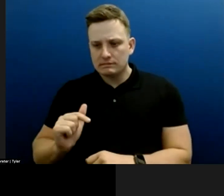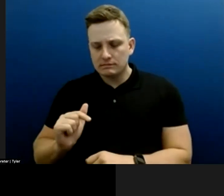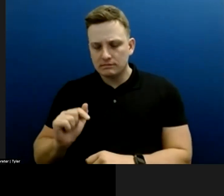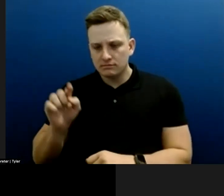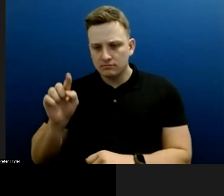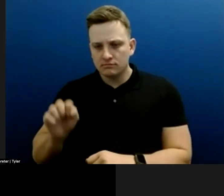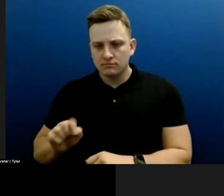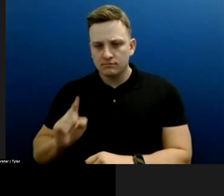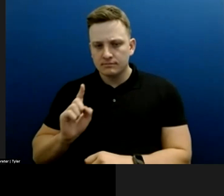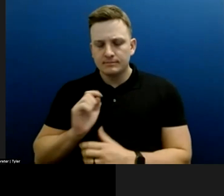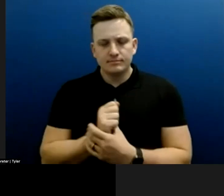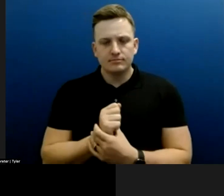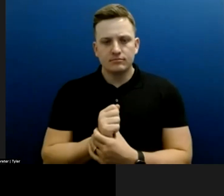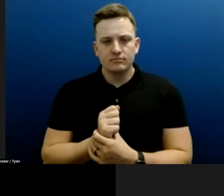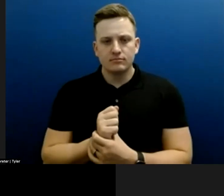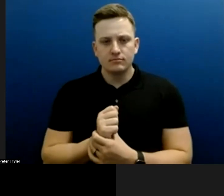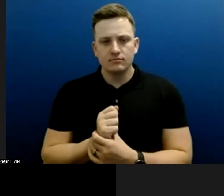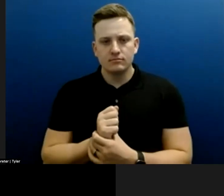Anne has